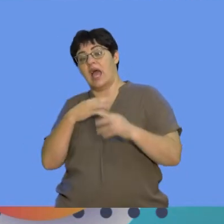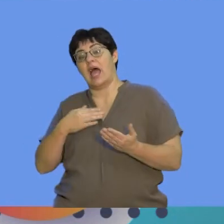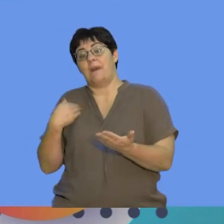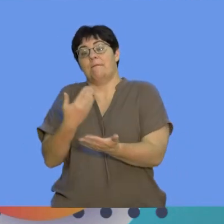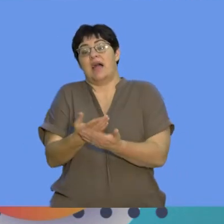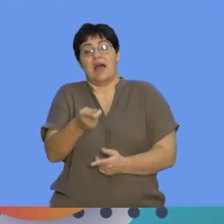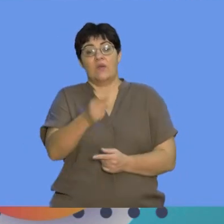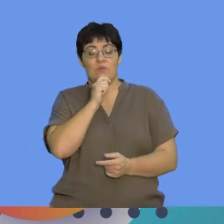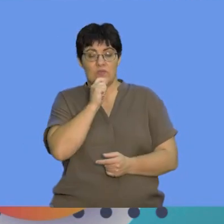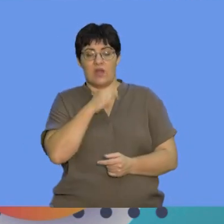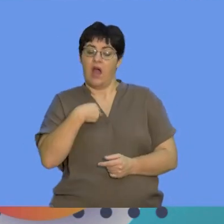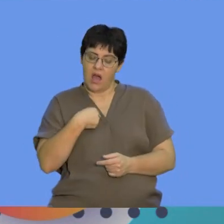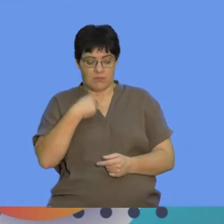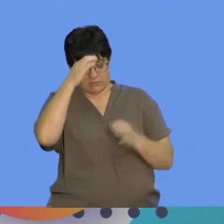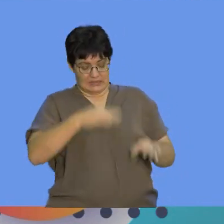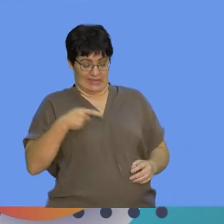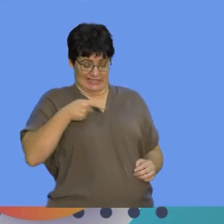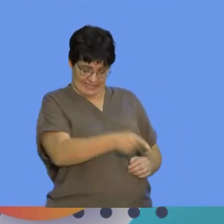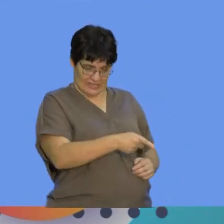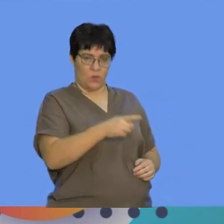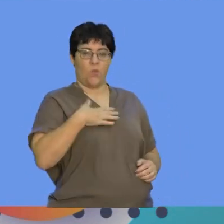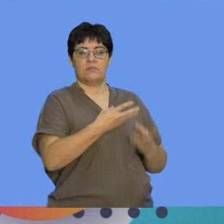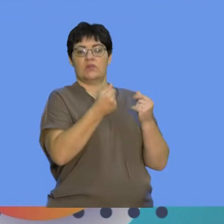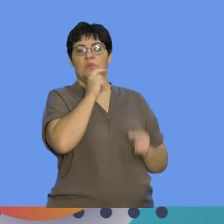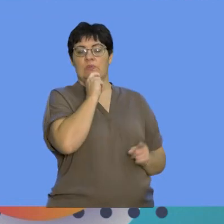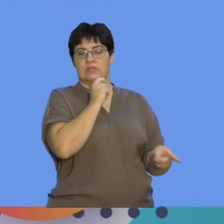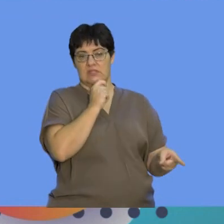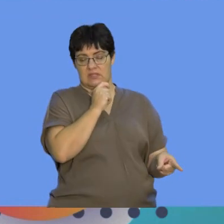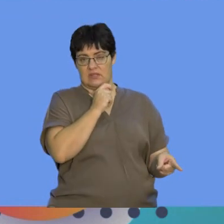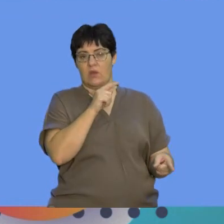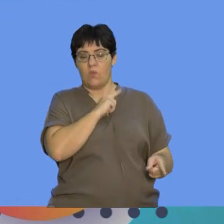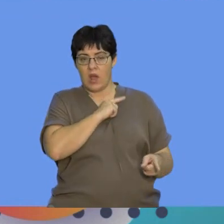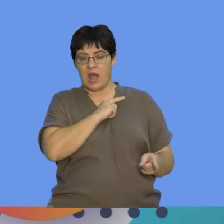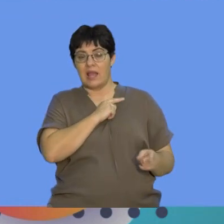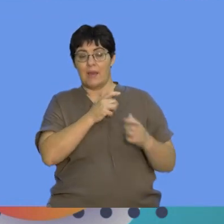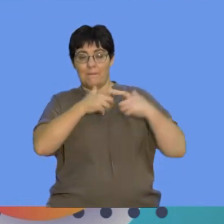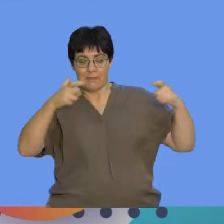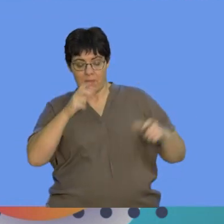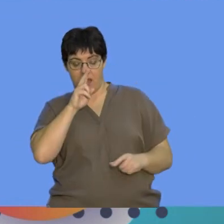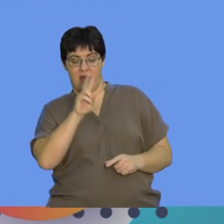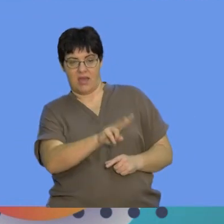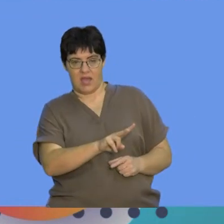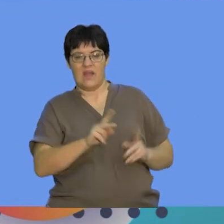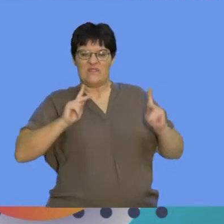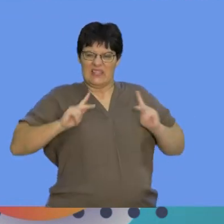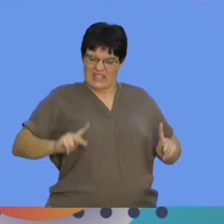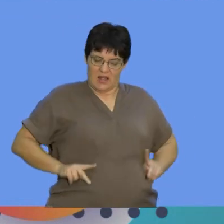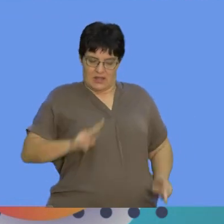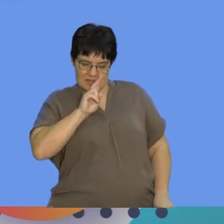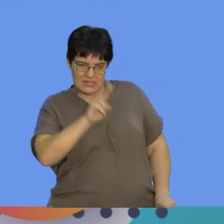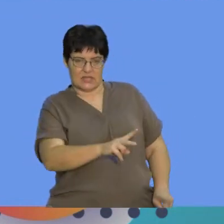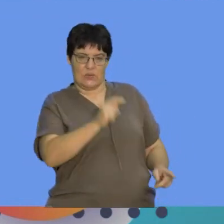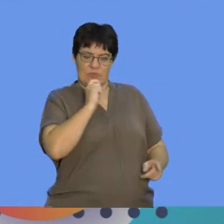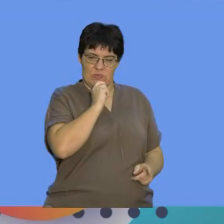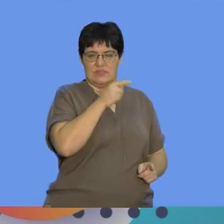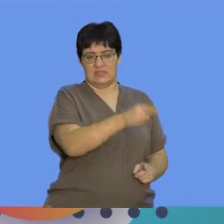That has a lot to do with what we'd refer to as the macroscopic properties, which are the physical properties that makes